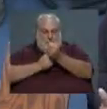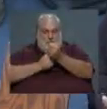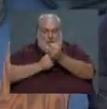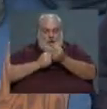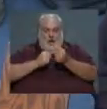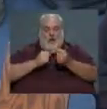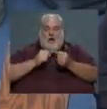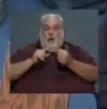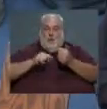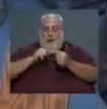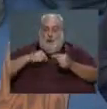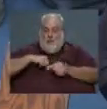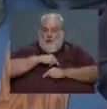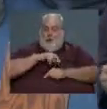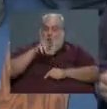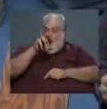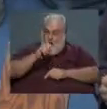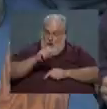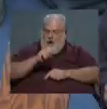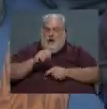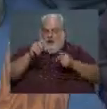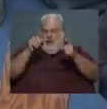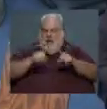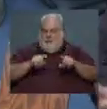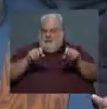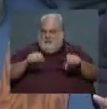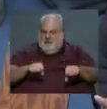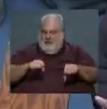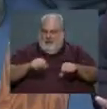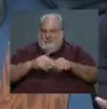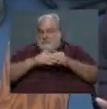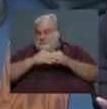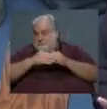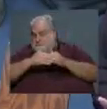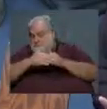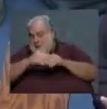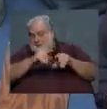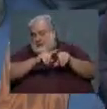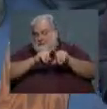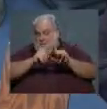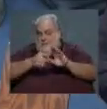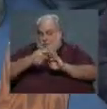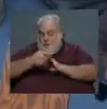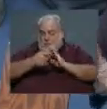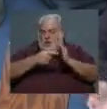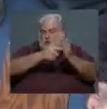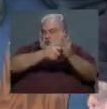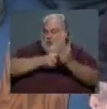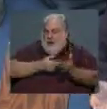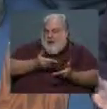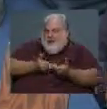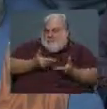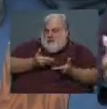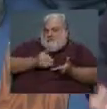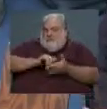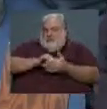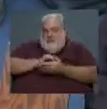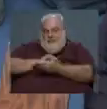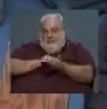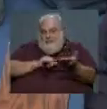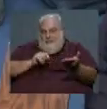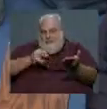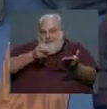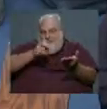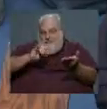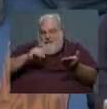their only source of income. And so going forward, again, as we continue to work with these different programs to help them build their capacity and help them